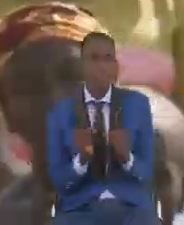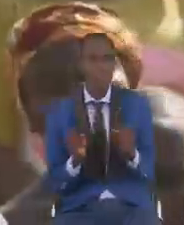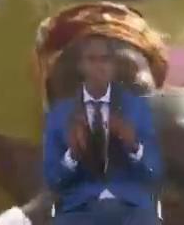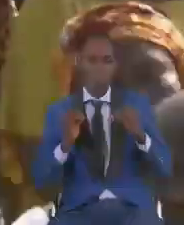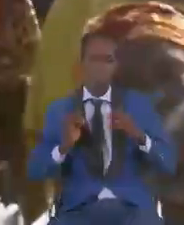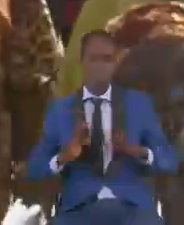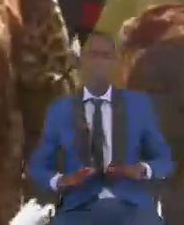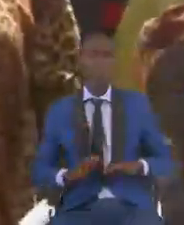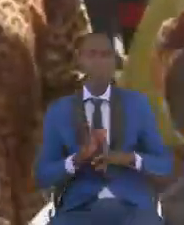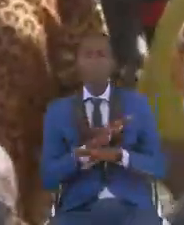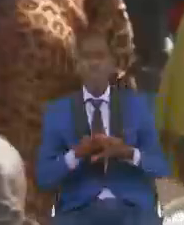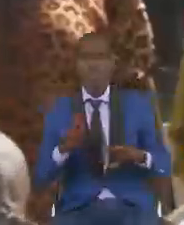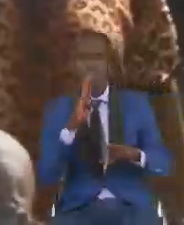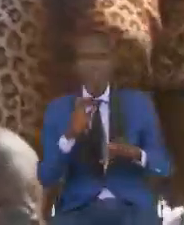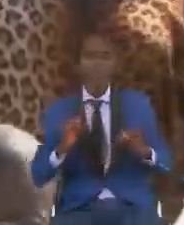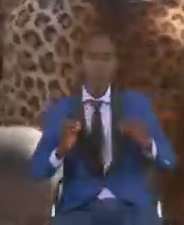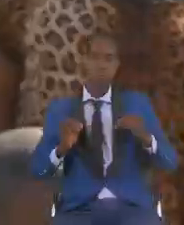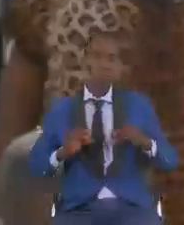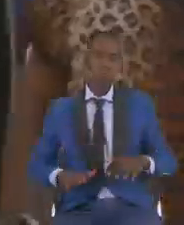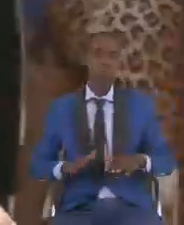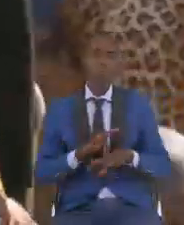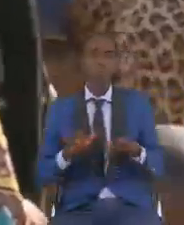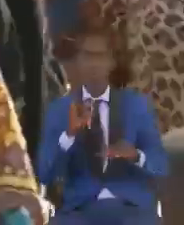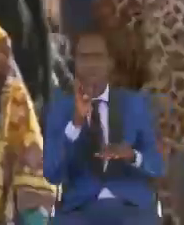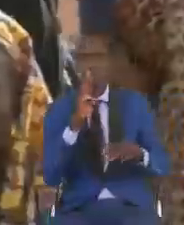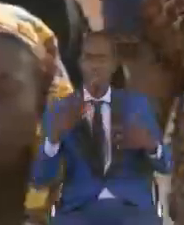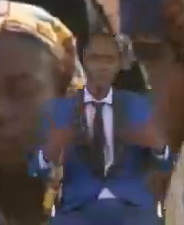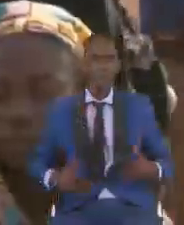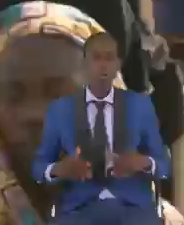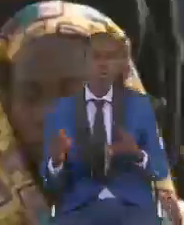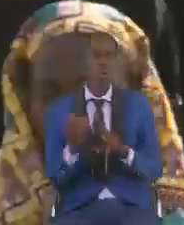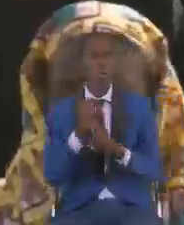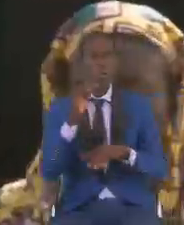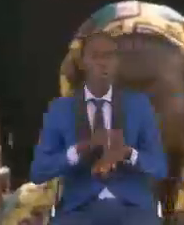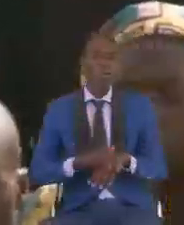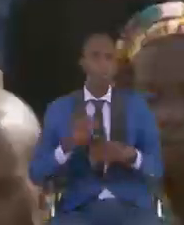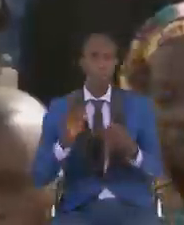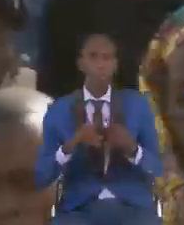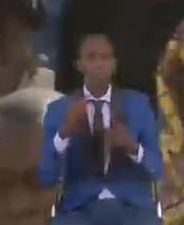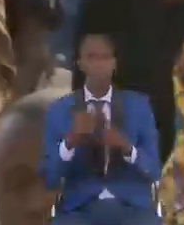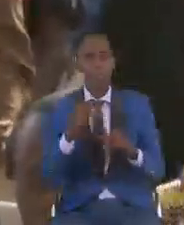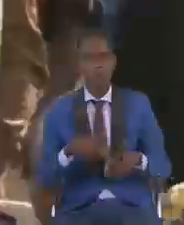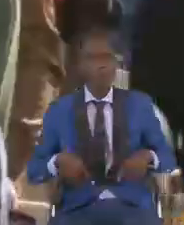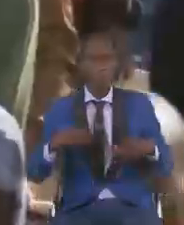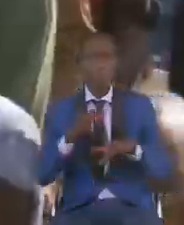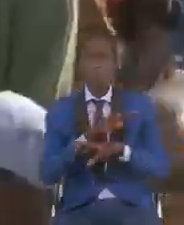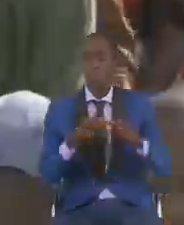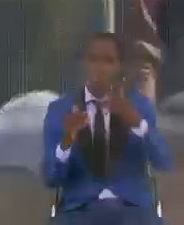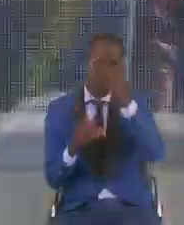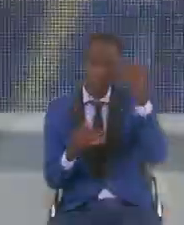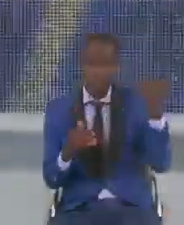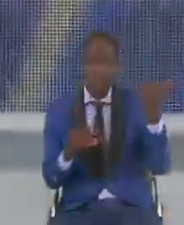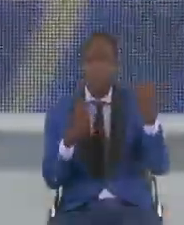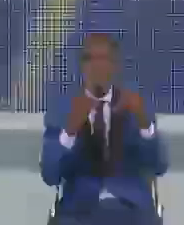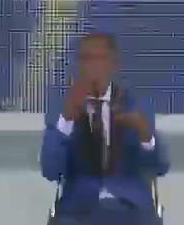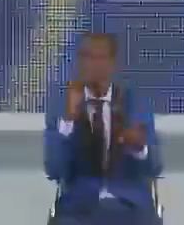faint not, hold forth the word of life. And then, don't forget, the